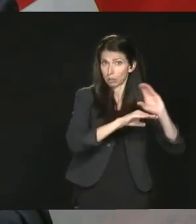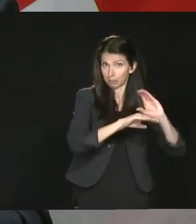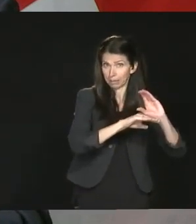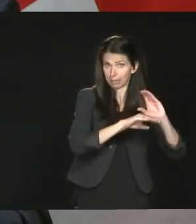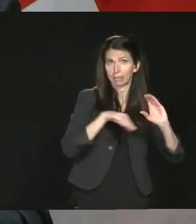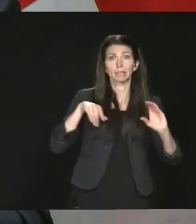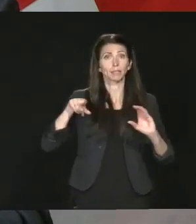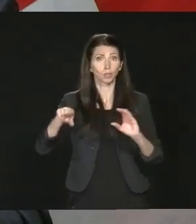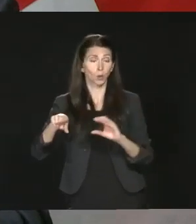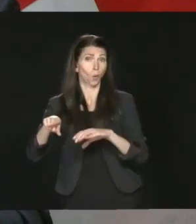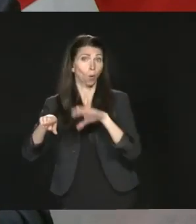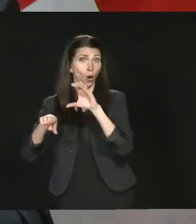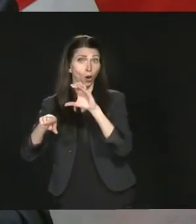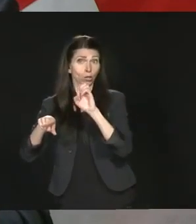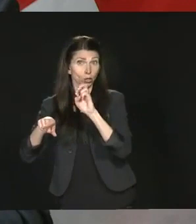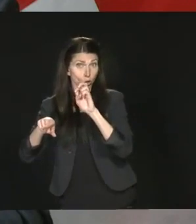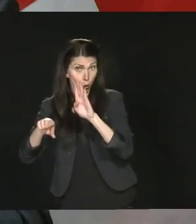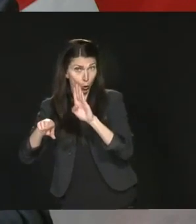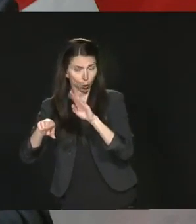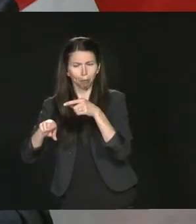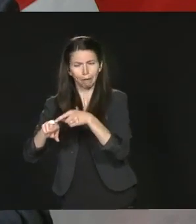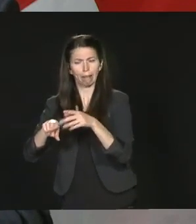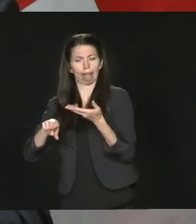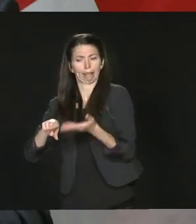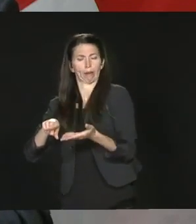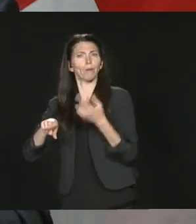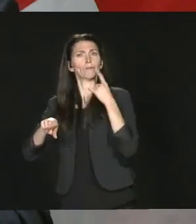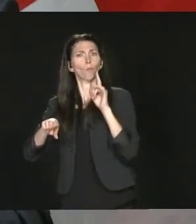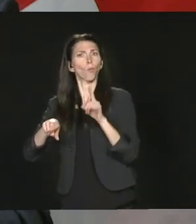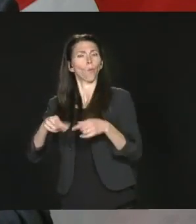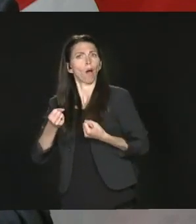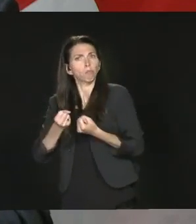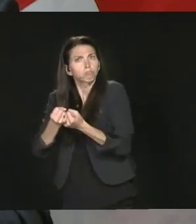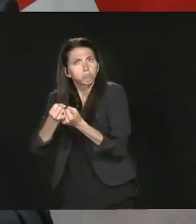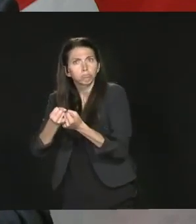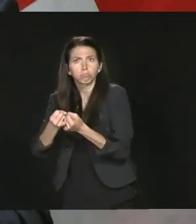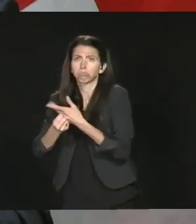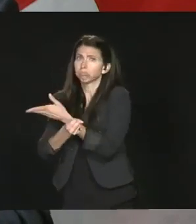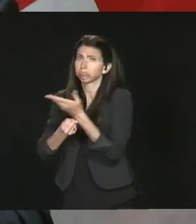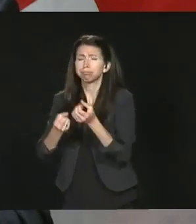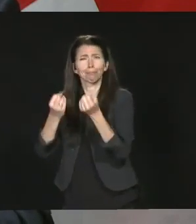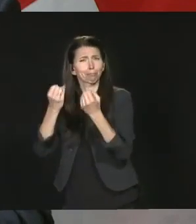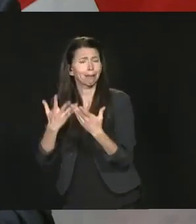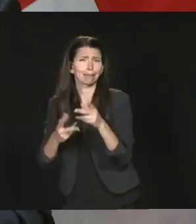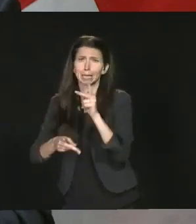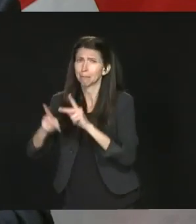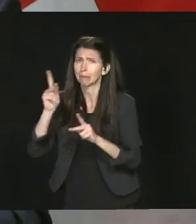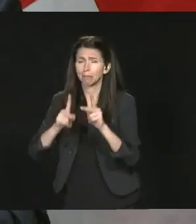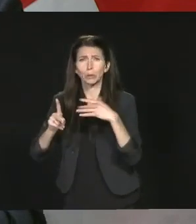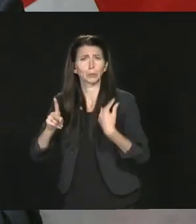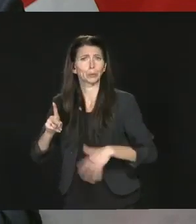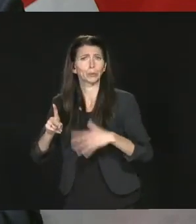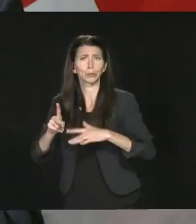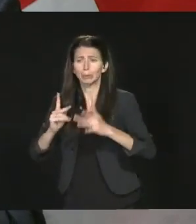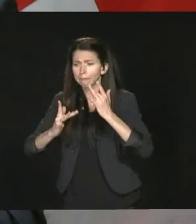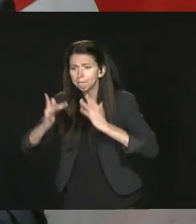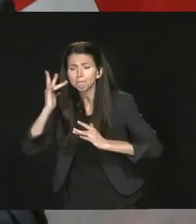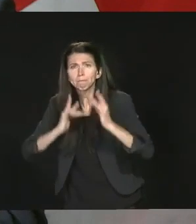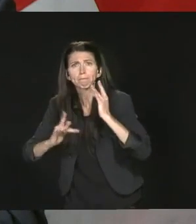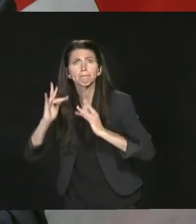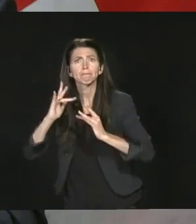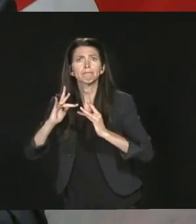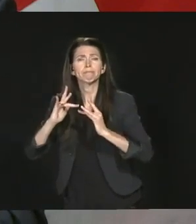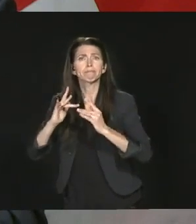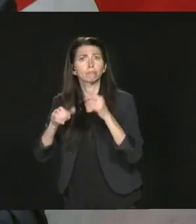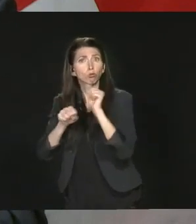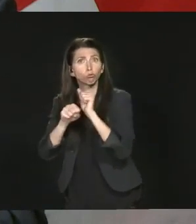assisting the millions of Canadians in difficulties, but who are increasingly seeking to